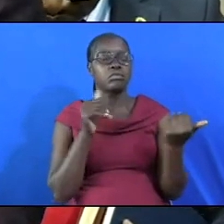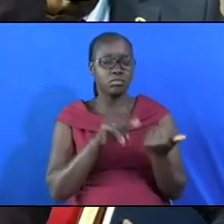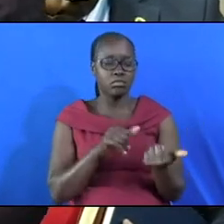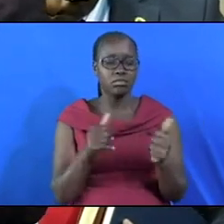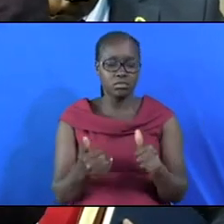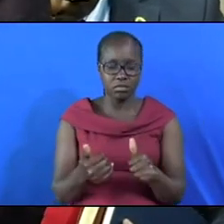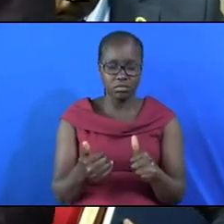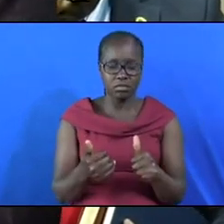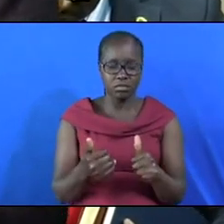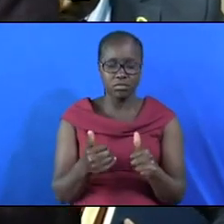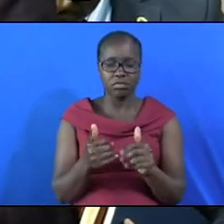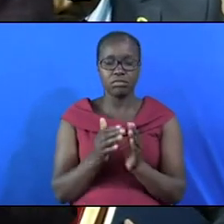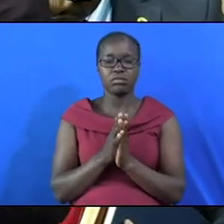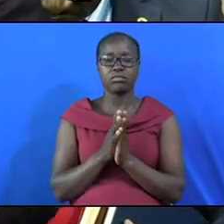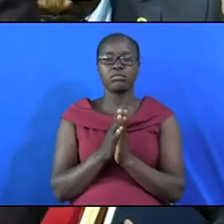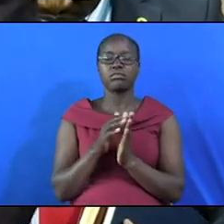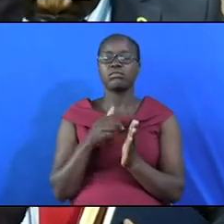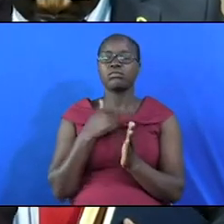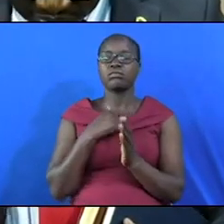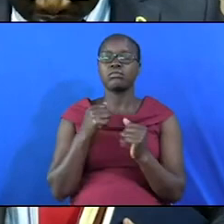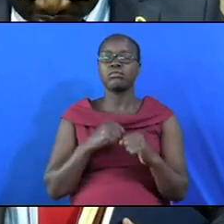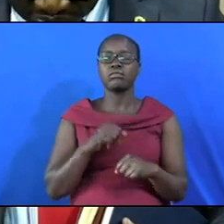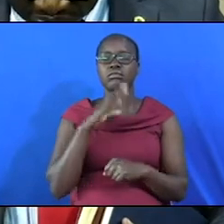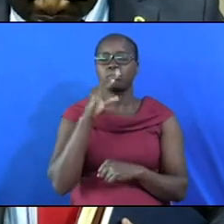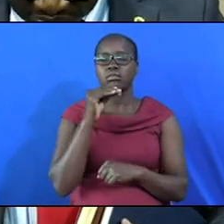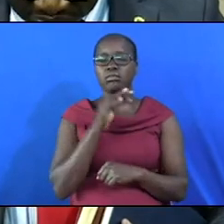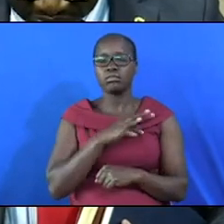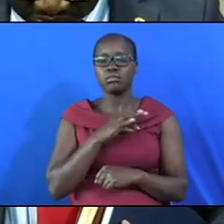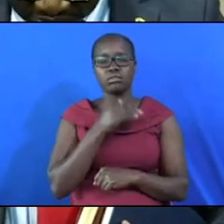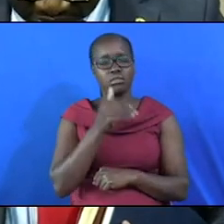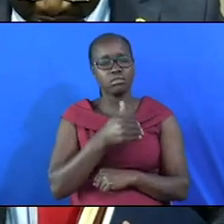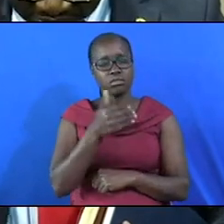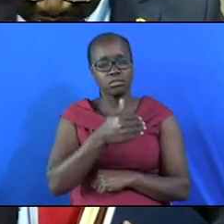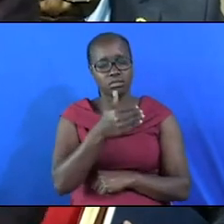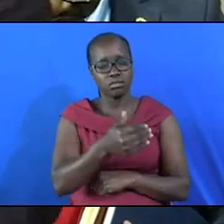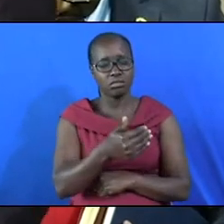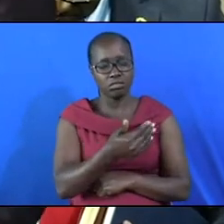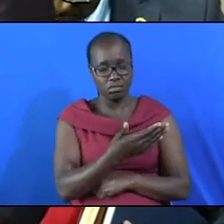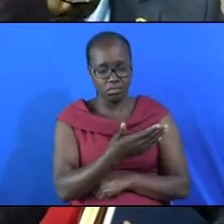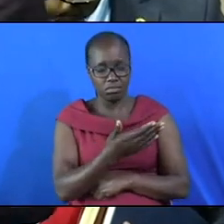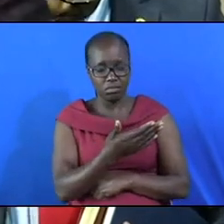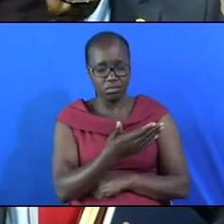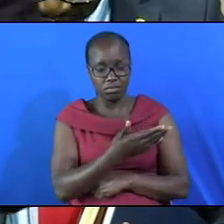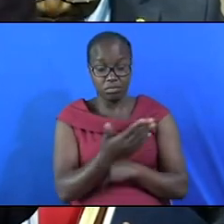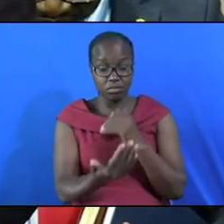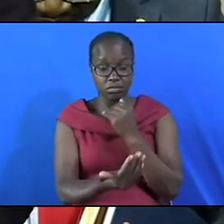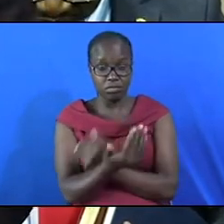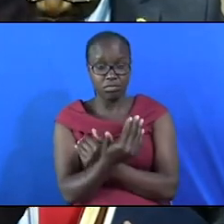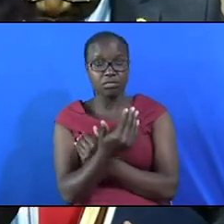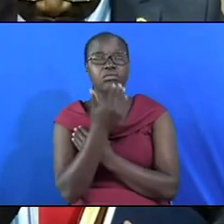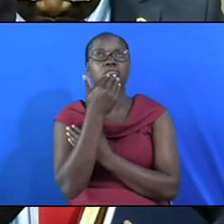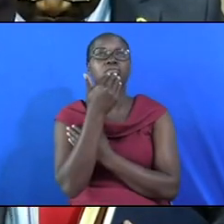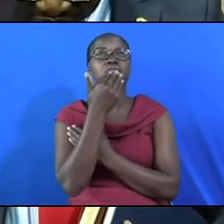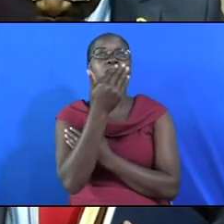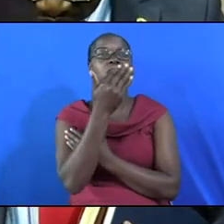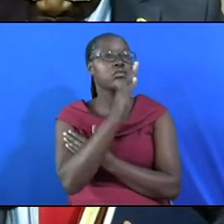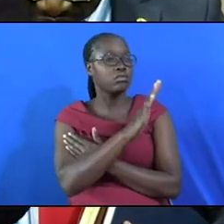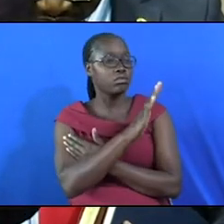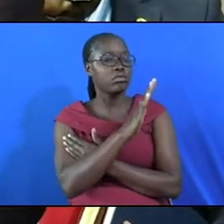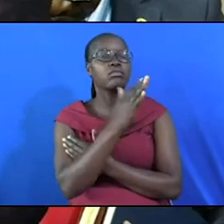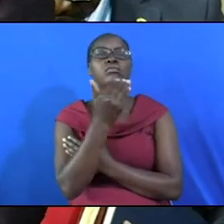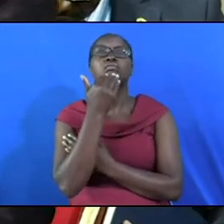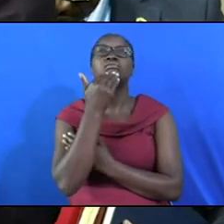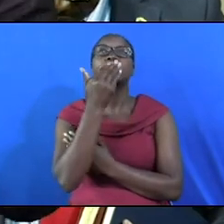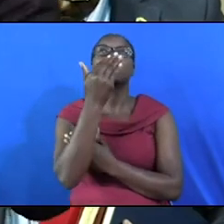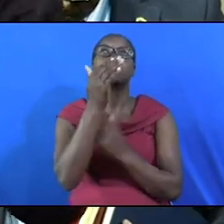baptized. Father, it is my prayer that you may be able to speak to every soul. This evening, we thank you. This morning, we thank you. This afternoon, we